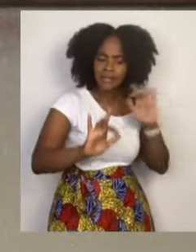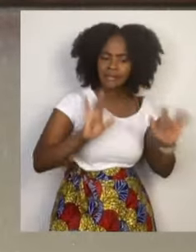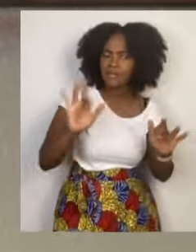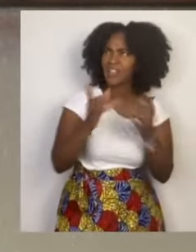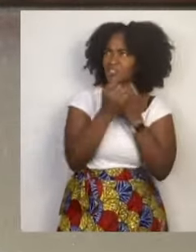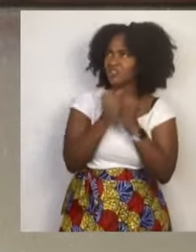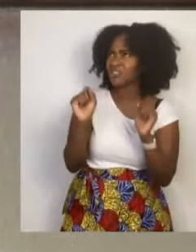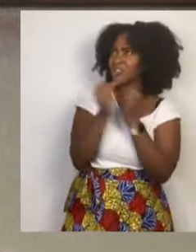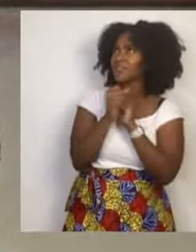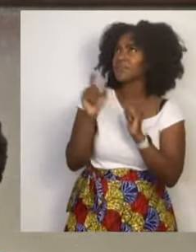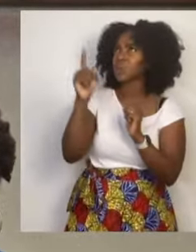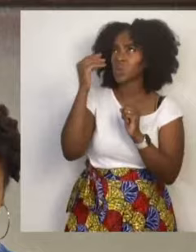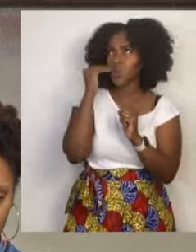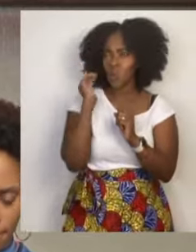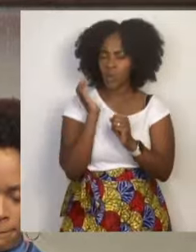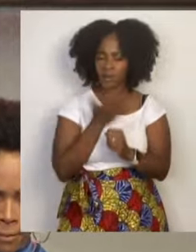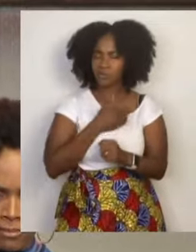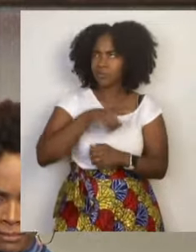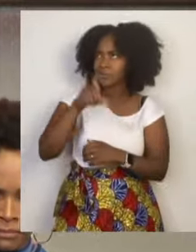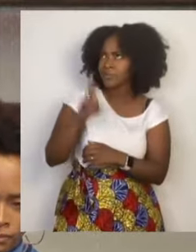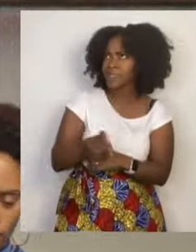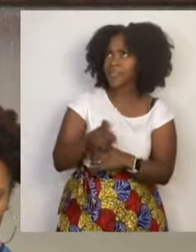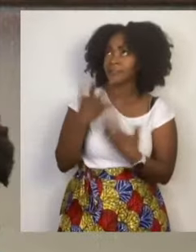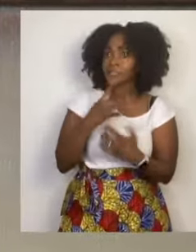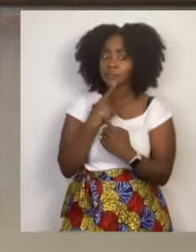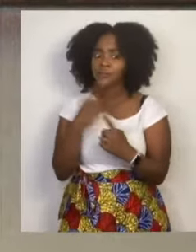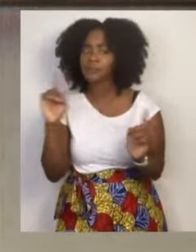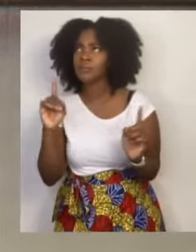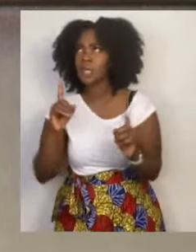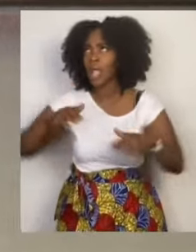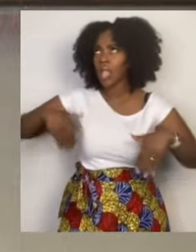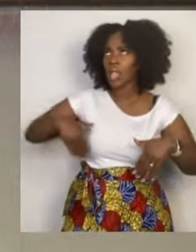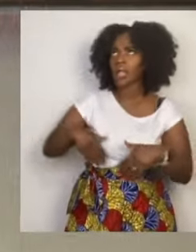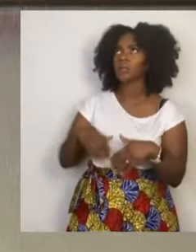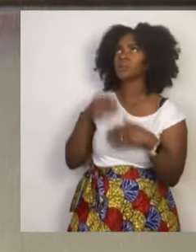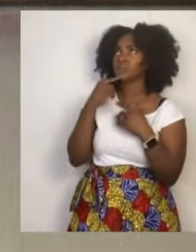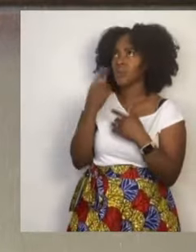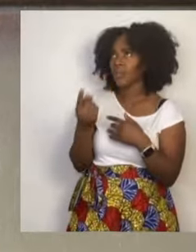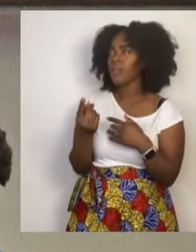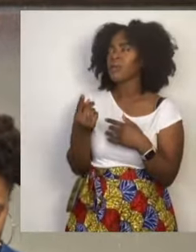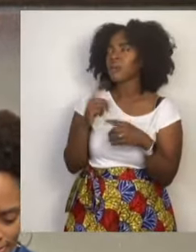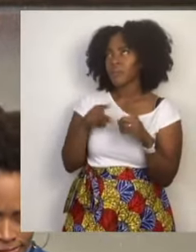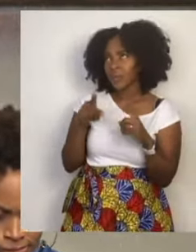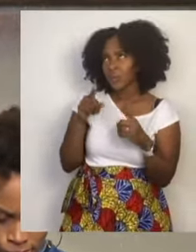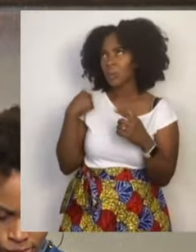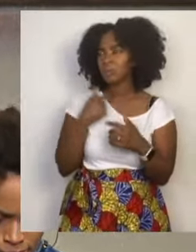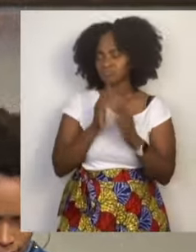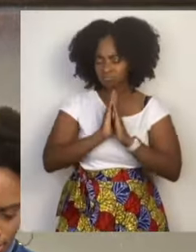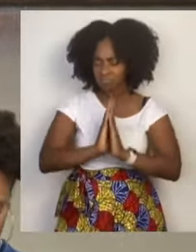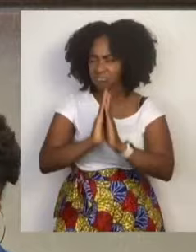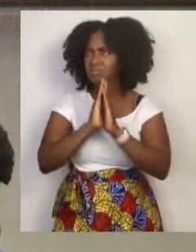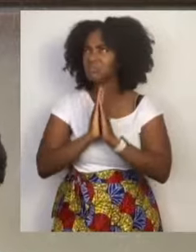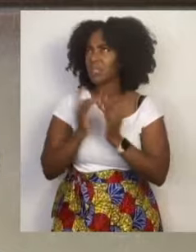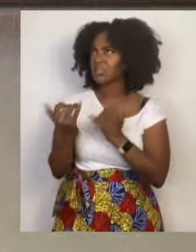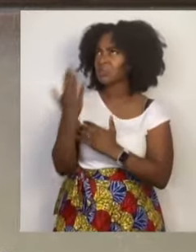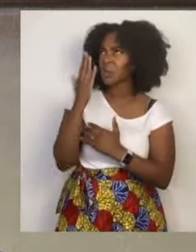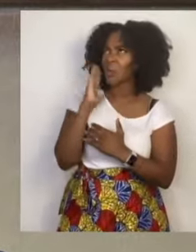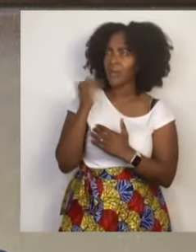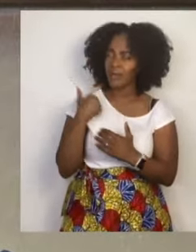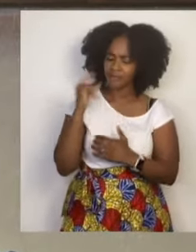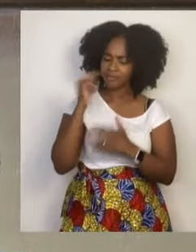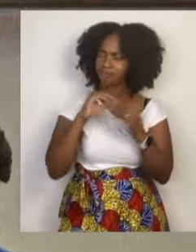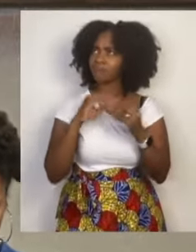spoken and unspoken. God, we pray this morning that we will have testimonies of miracles, healings, and deliverances